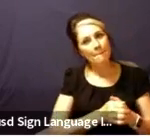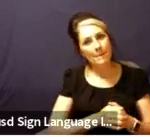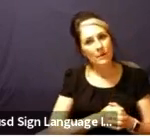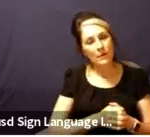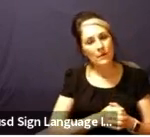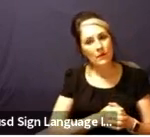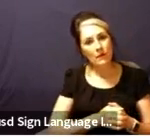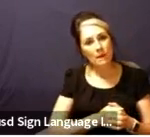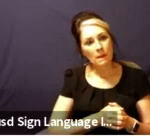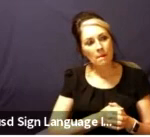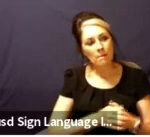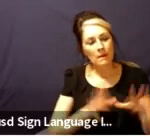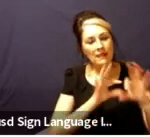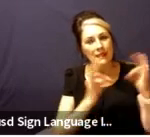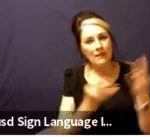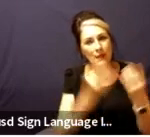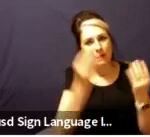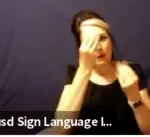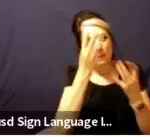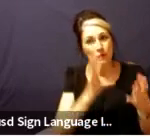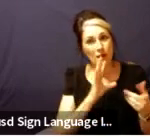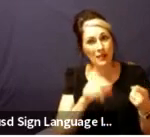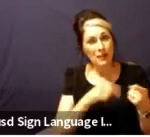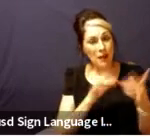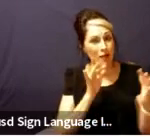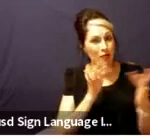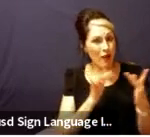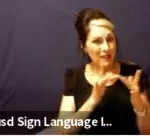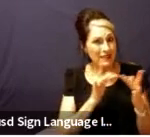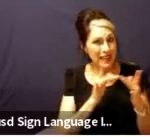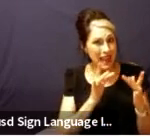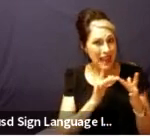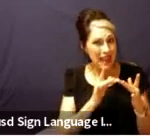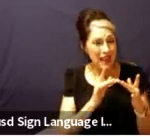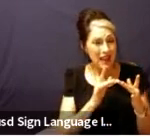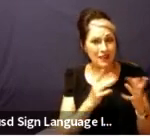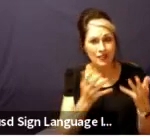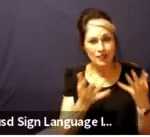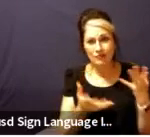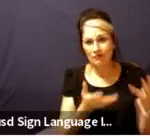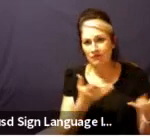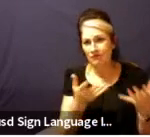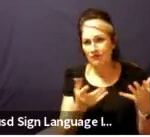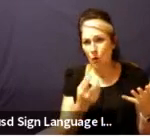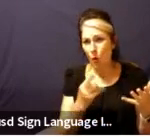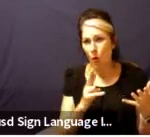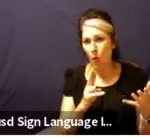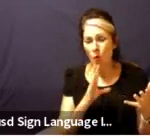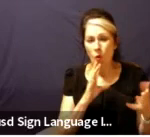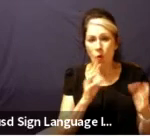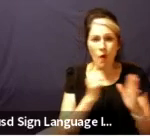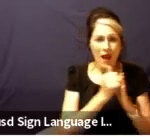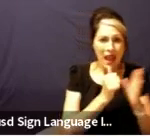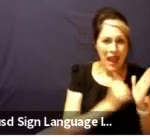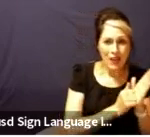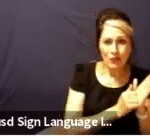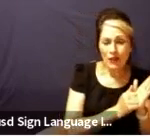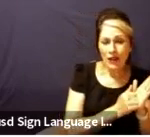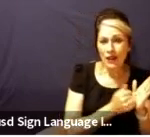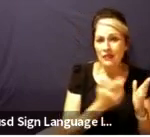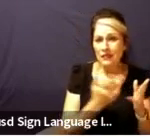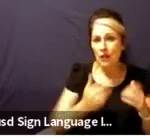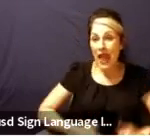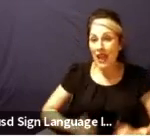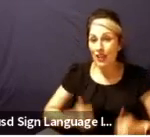When they say family information, are we talking about contacts? Are we talking about the address? We're talking